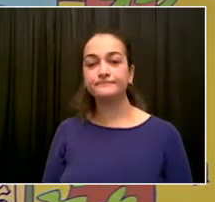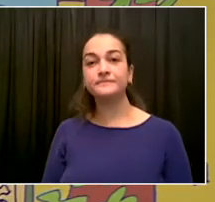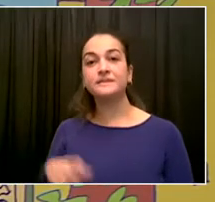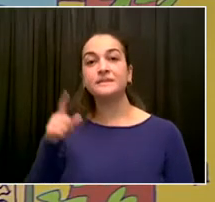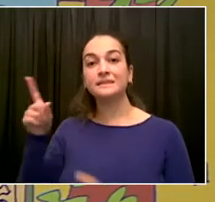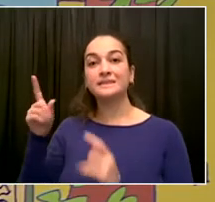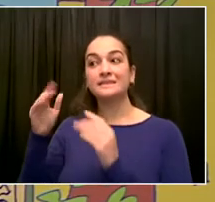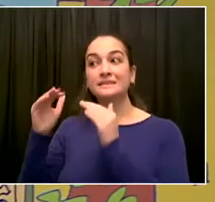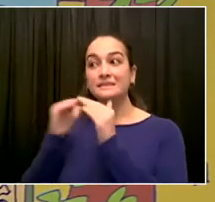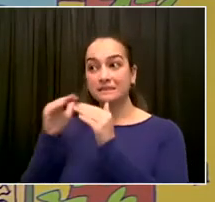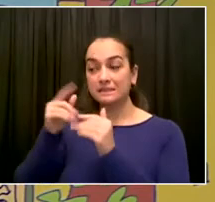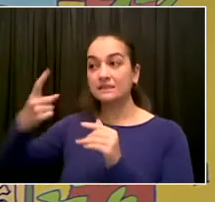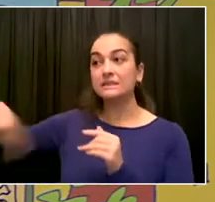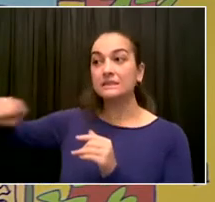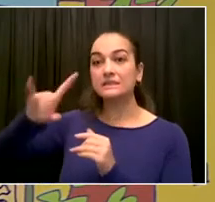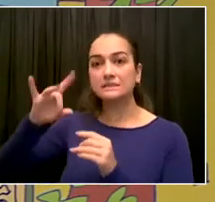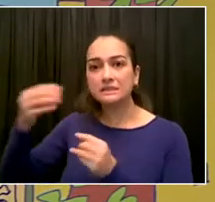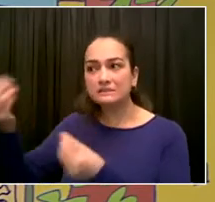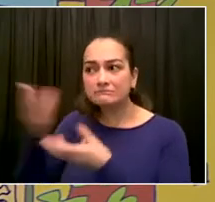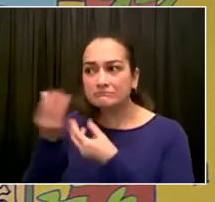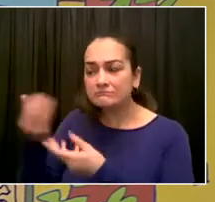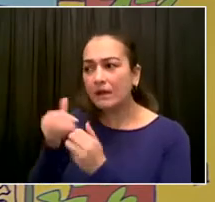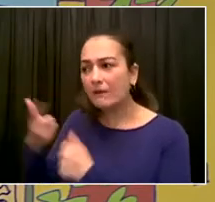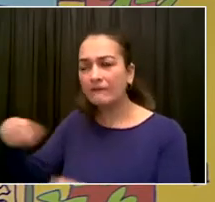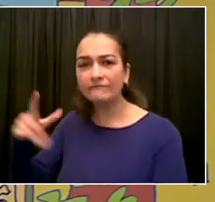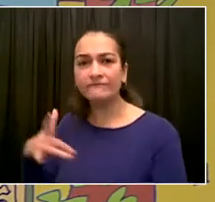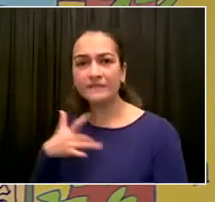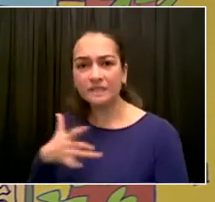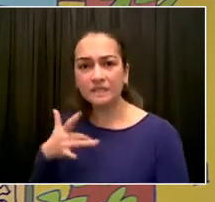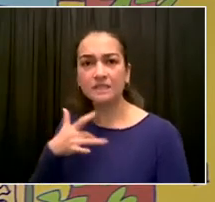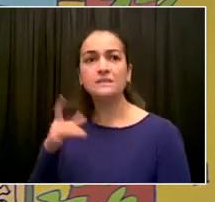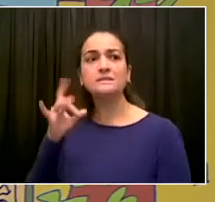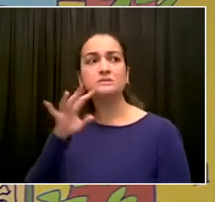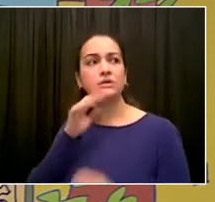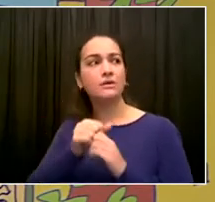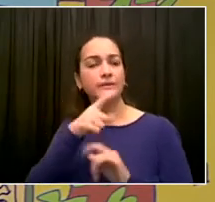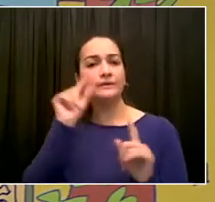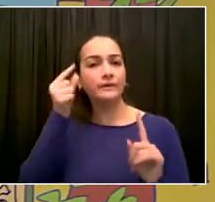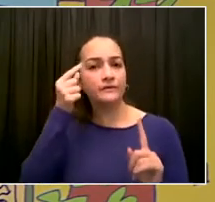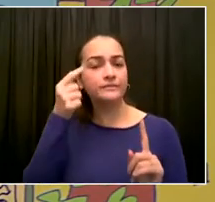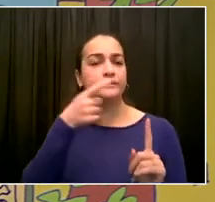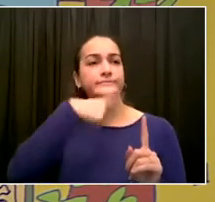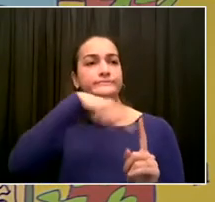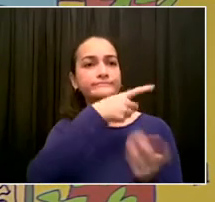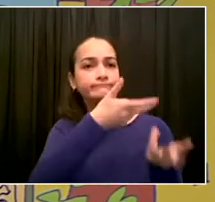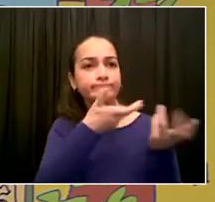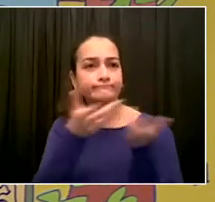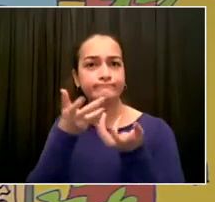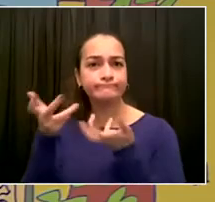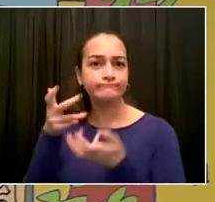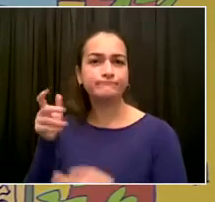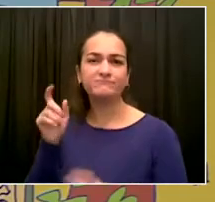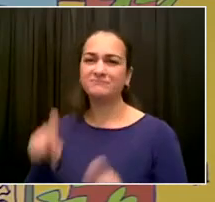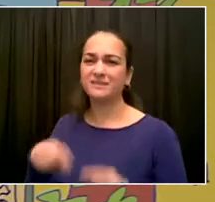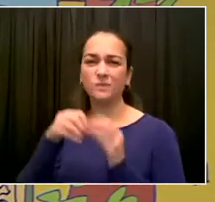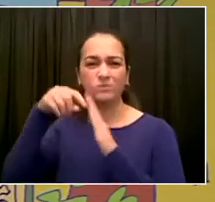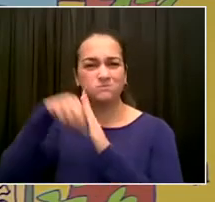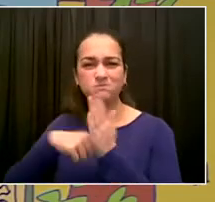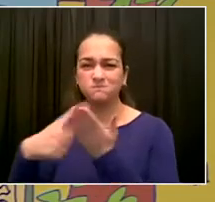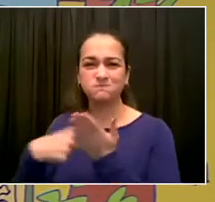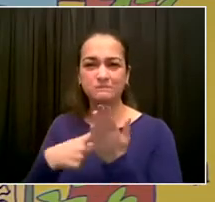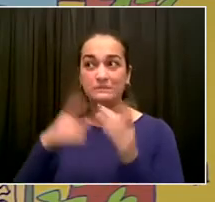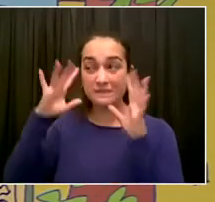in. And the last I checked in on this issue a few months back, when we had our Bronx Week, there was